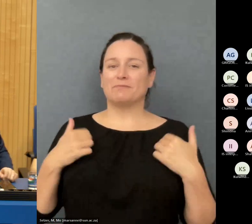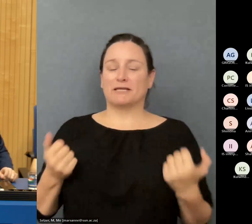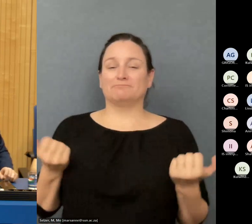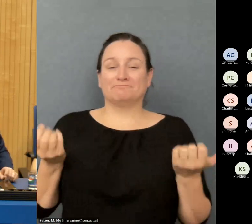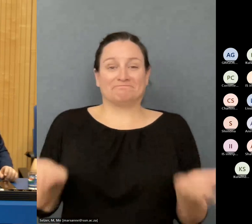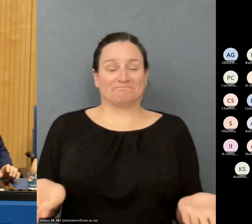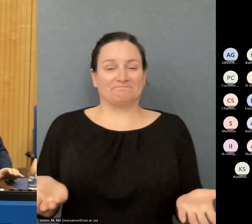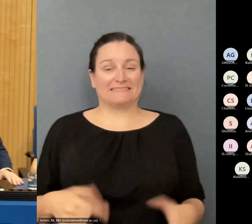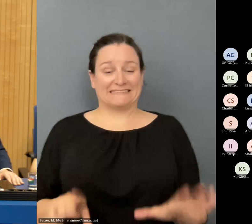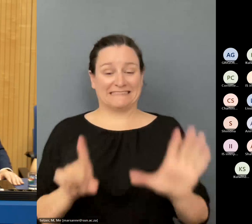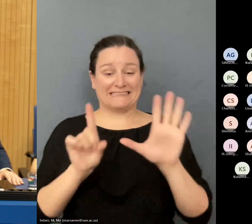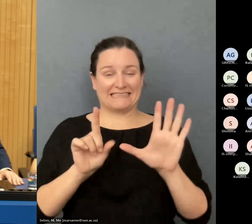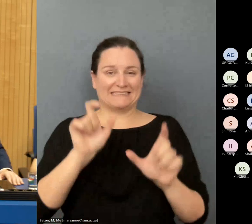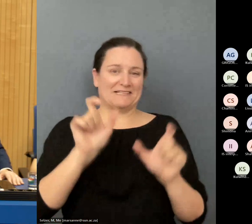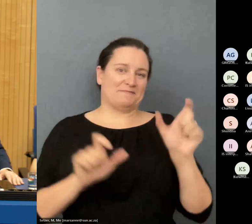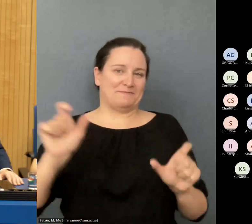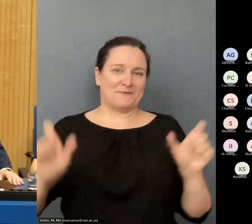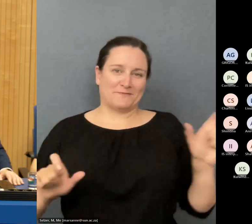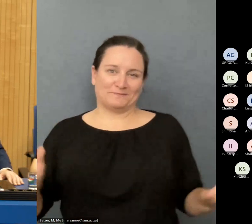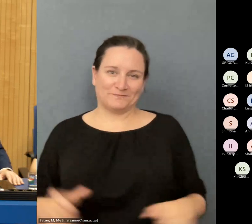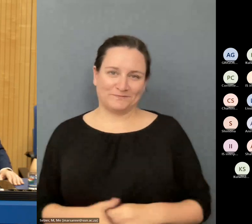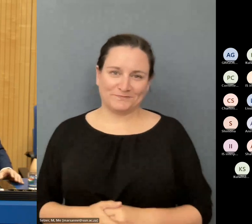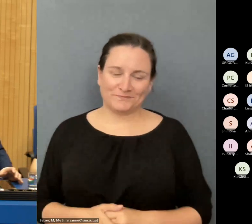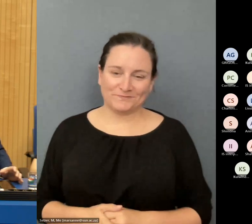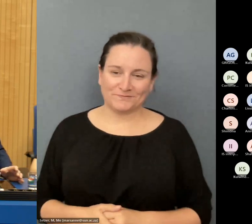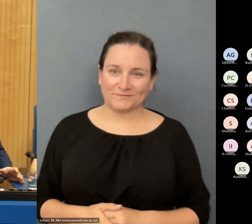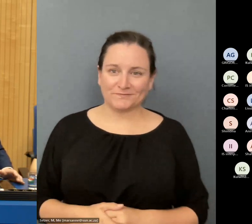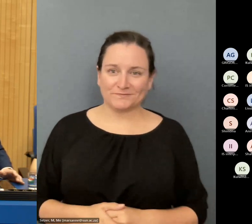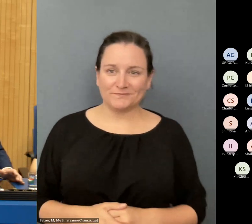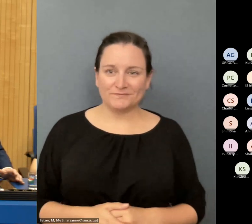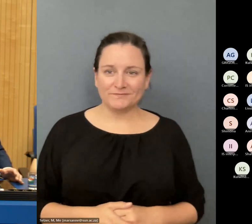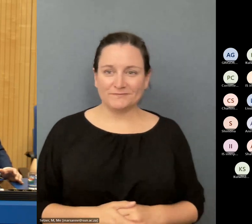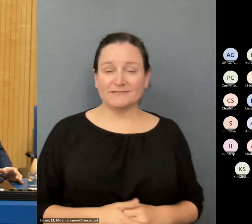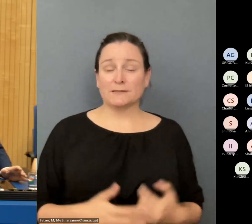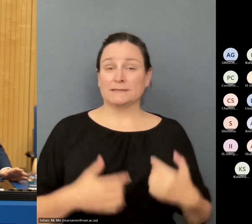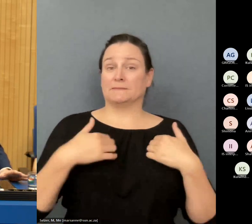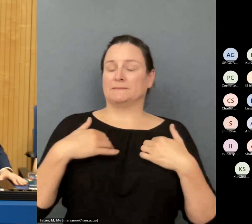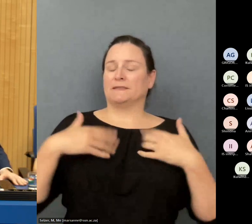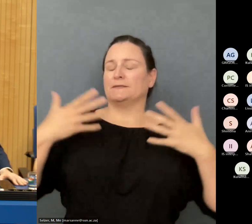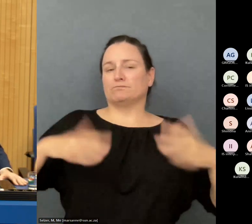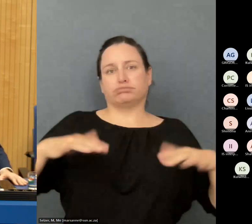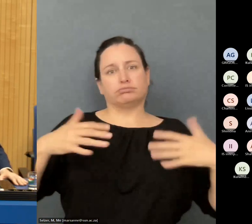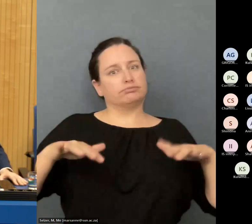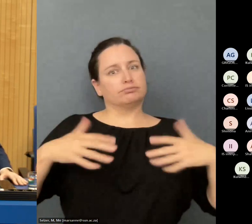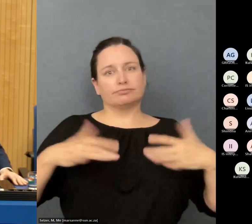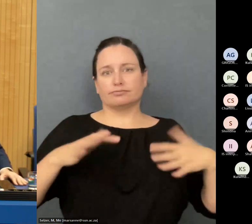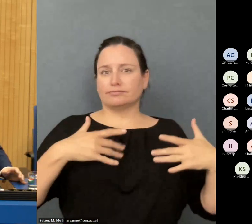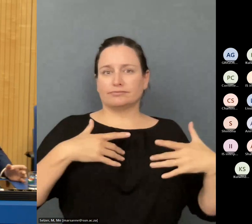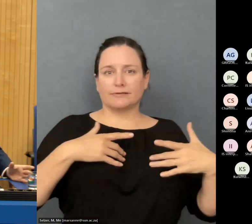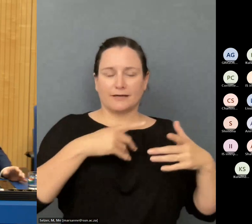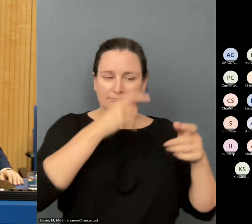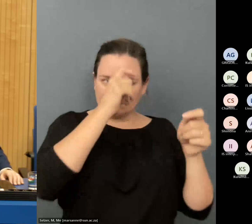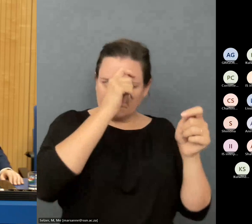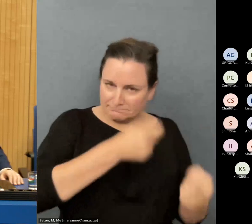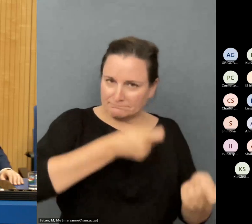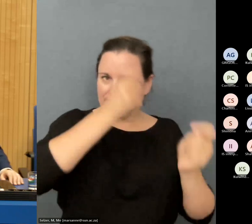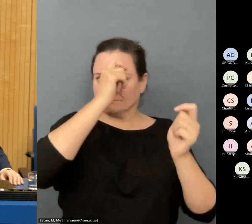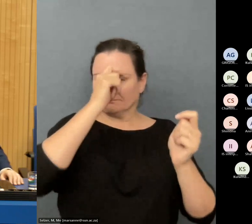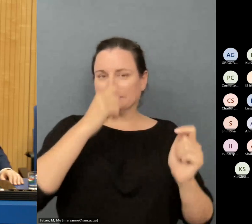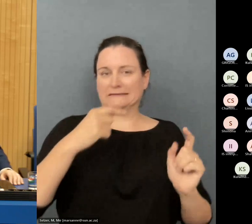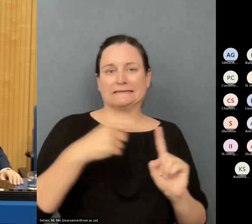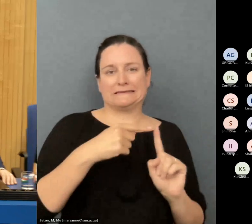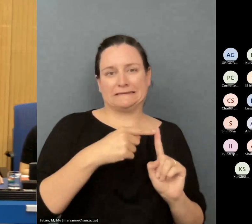people. And I'm gonna start with somebody that I have a lot of respect, a lot of admiration for. My dear friend and